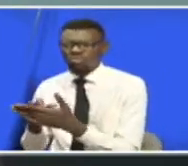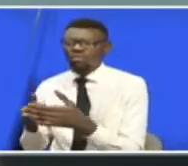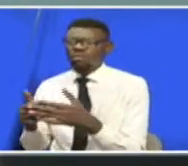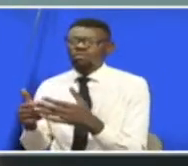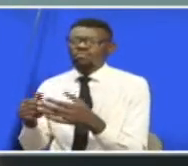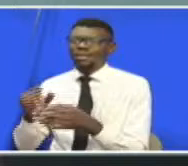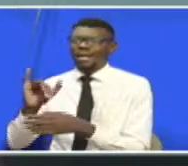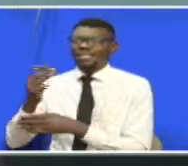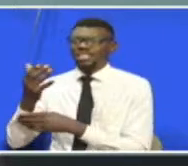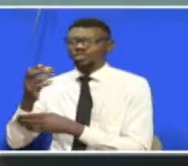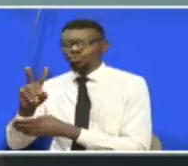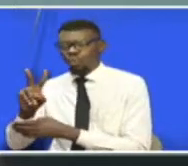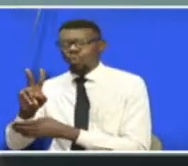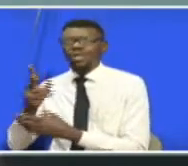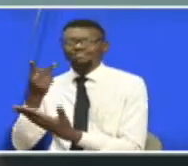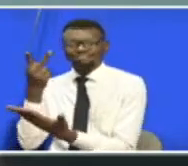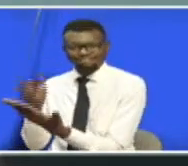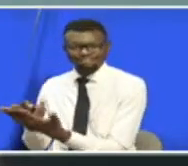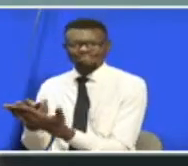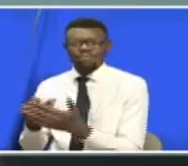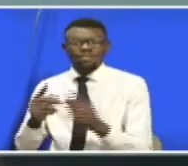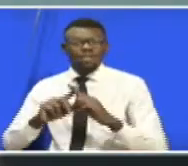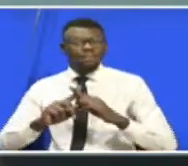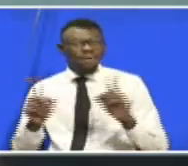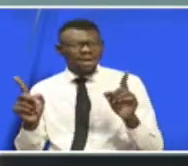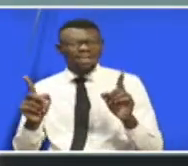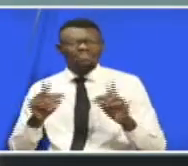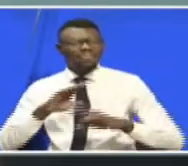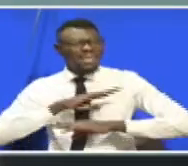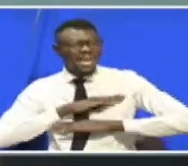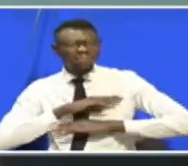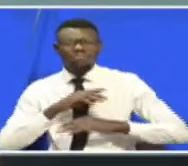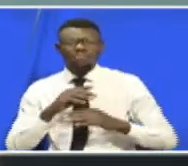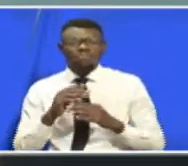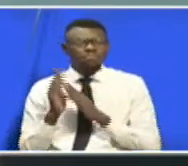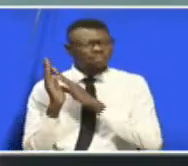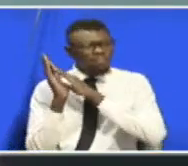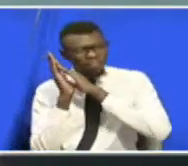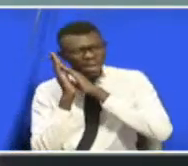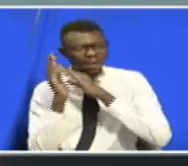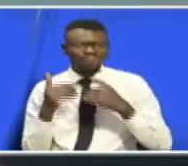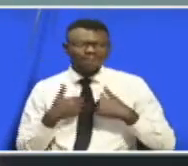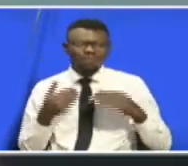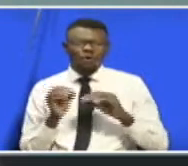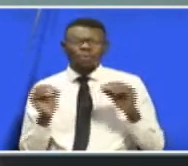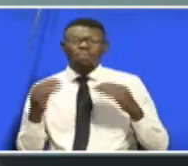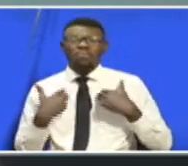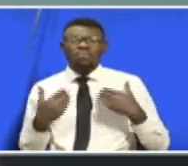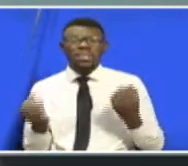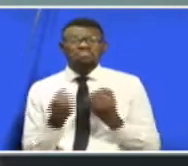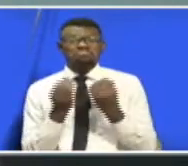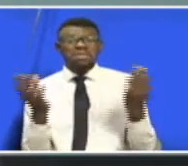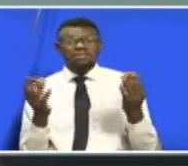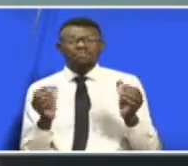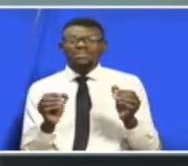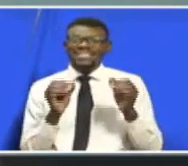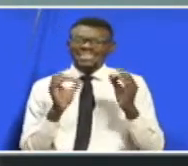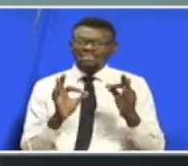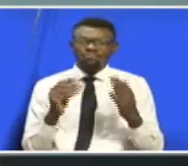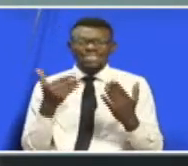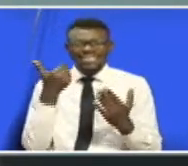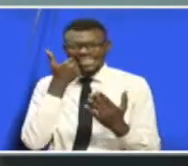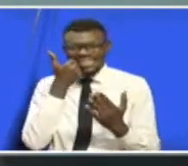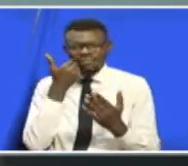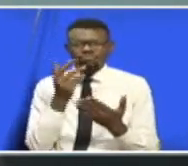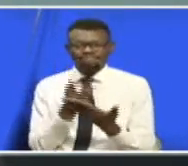our ICUs. And remember, we don't have enough ICU beds to handle large numbers of people who are having serious COVID